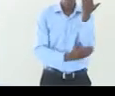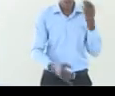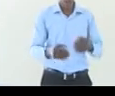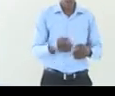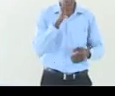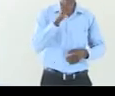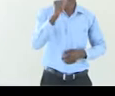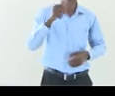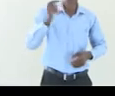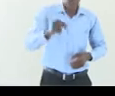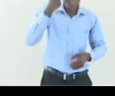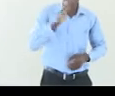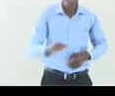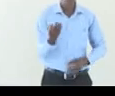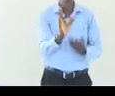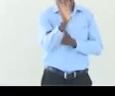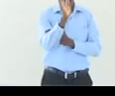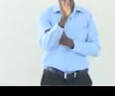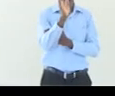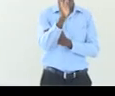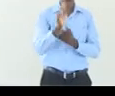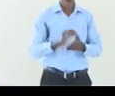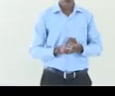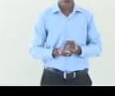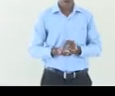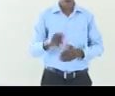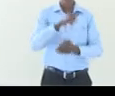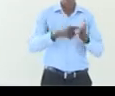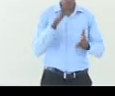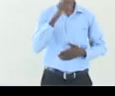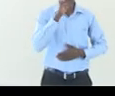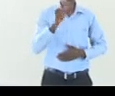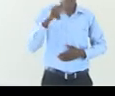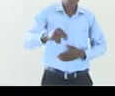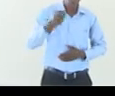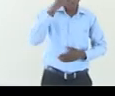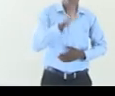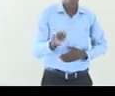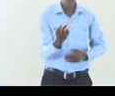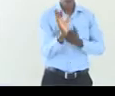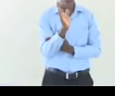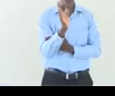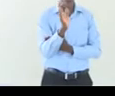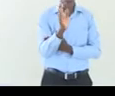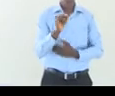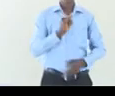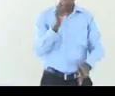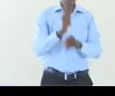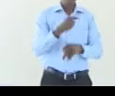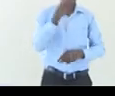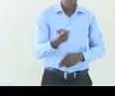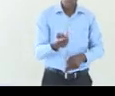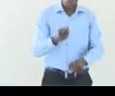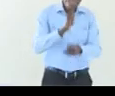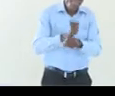work hard, and I'm not saying everybody should be destitute, but please recognize that those of us who